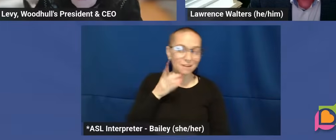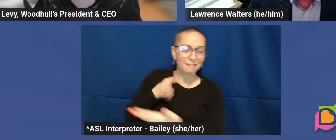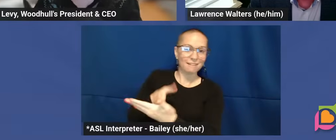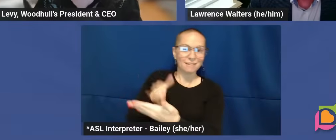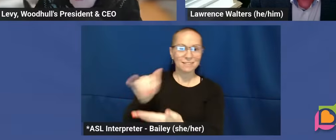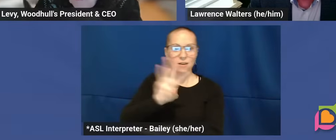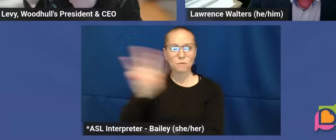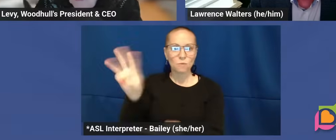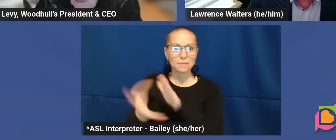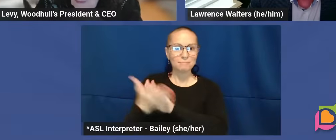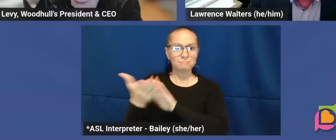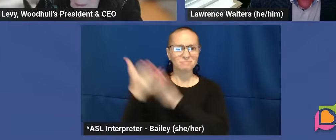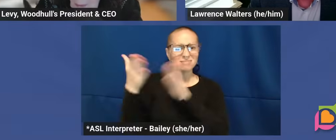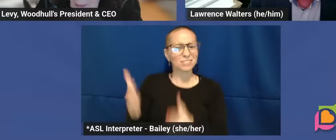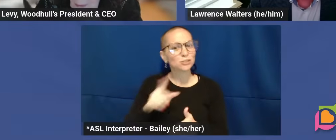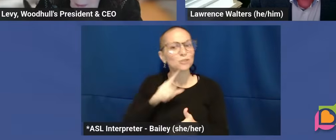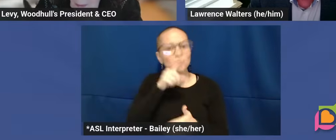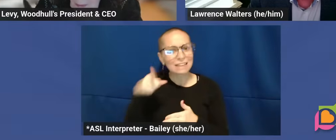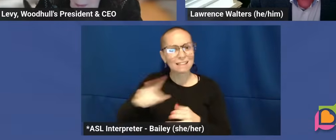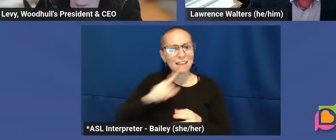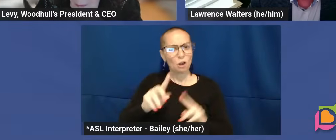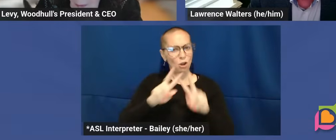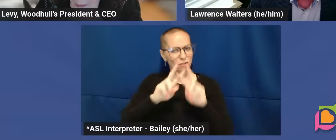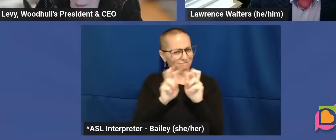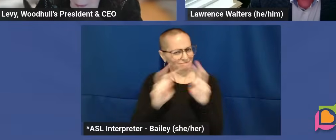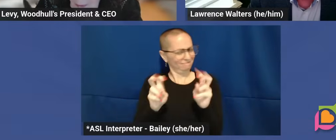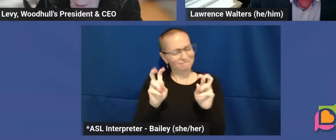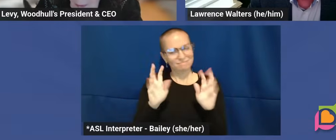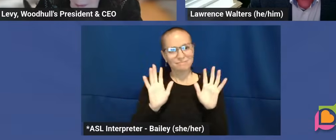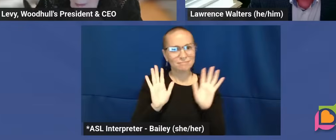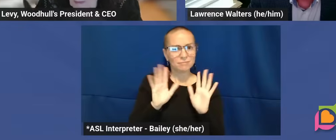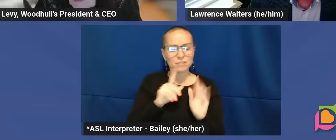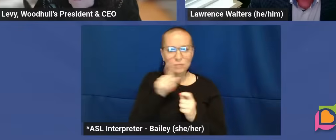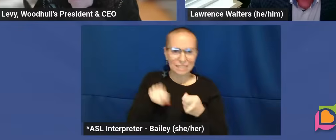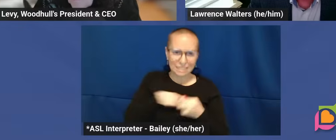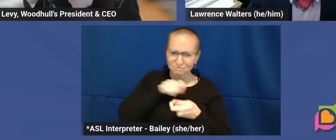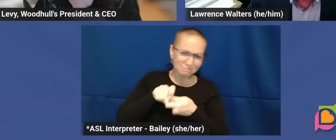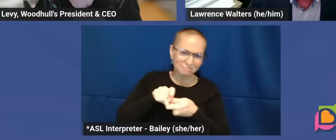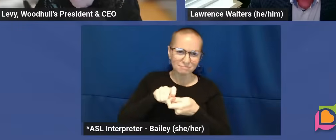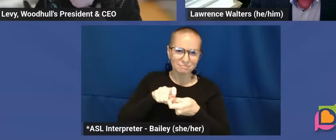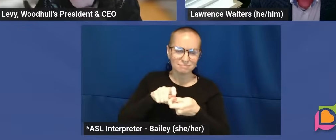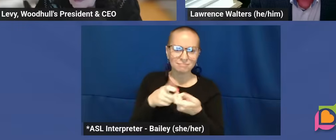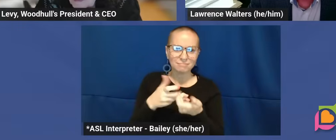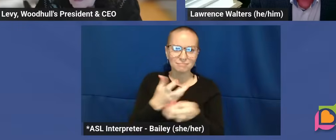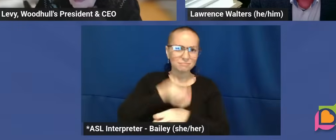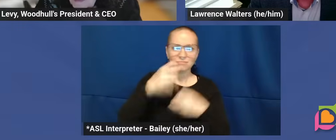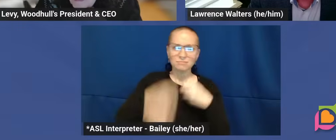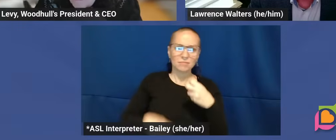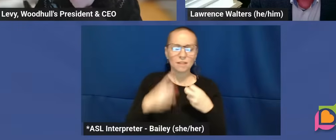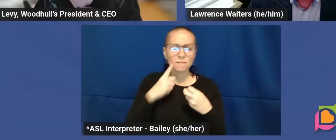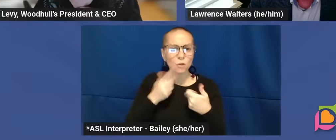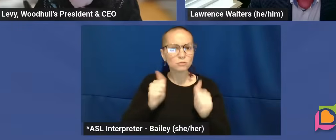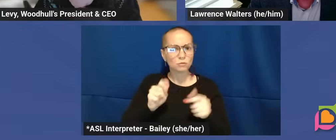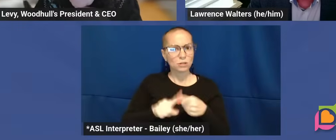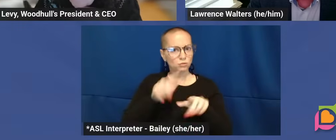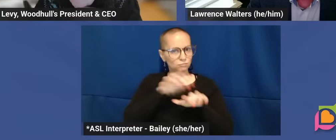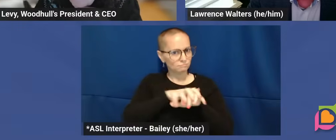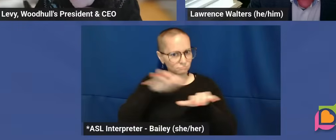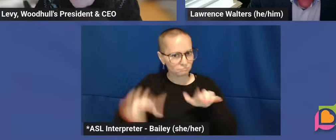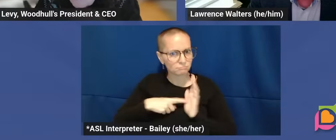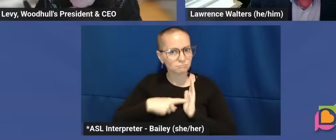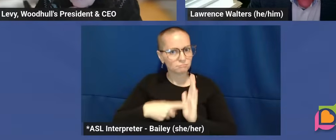operator. So they're really parsing, very fine hairs here in terms of trying to distinguish those